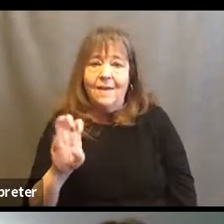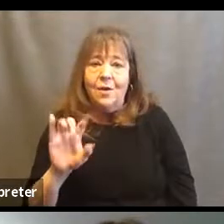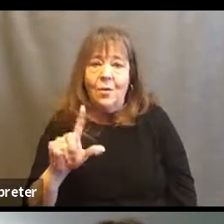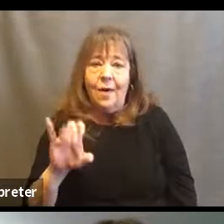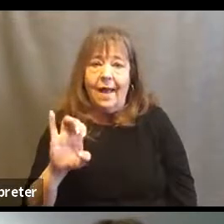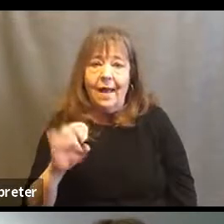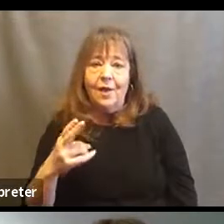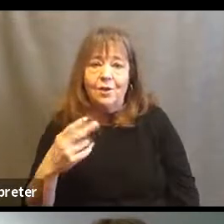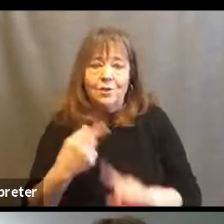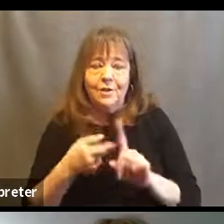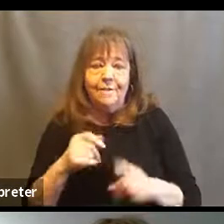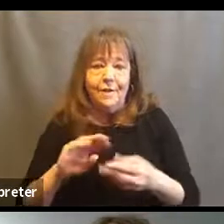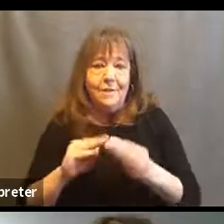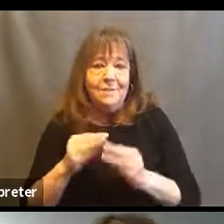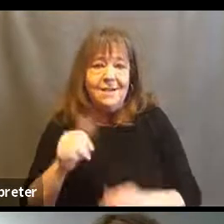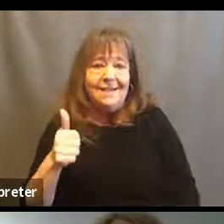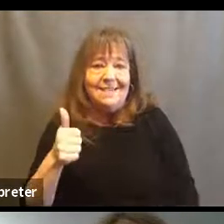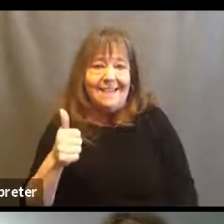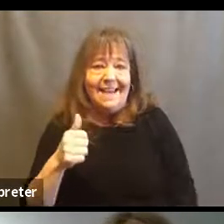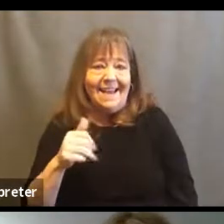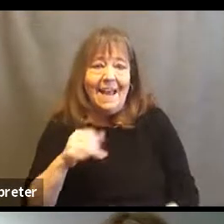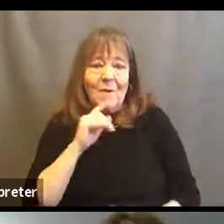10. Kevin, how are you today?